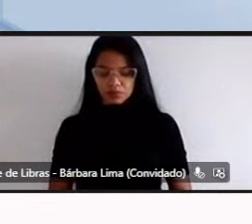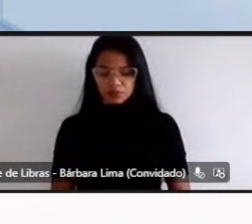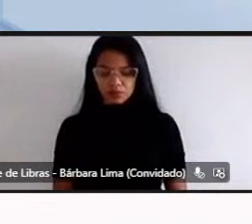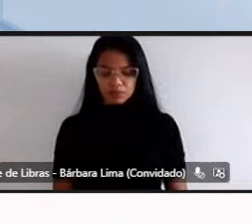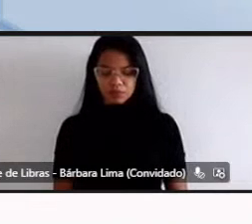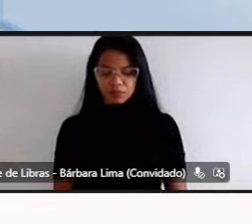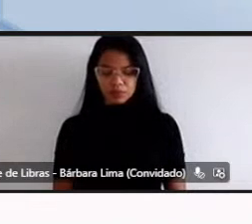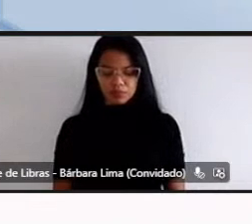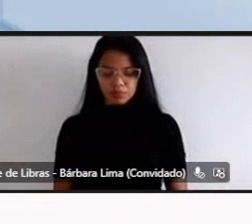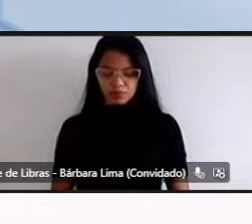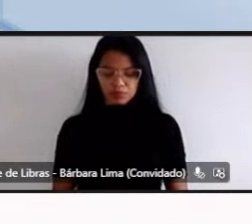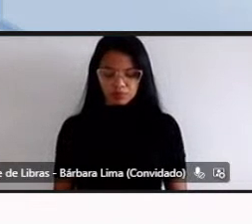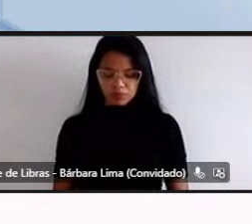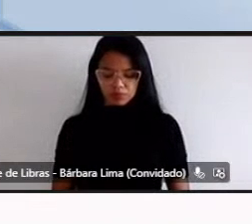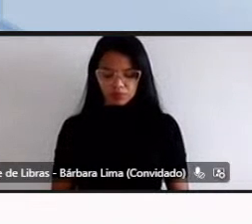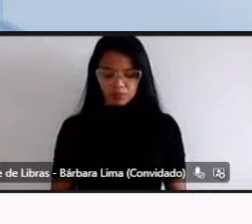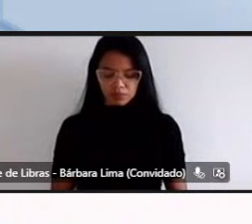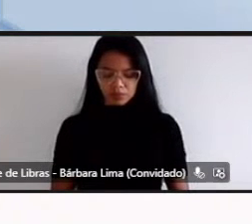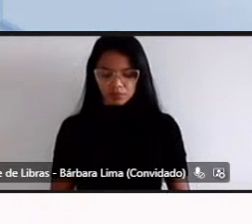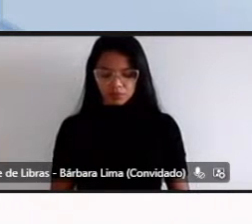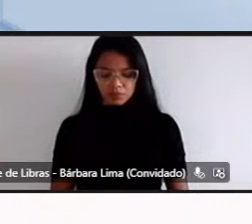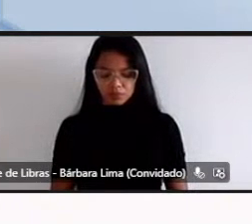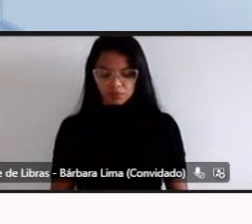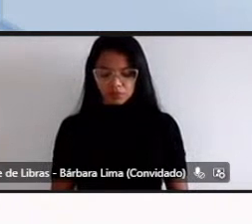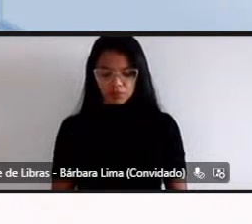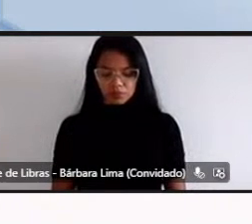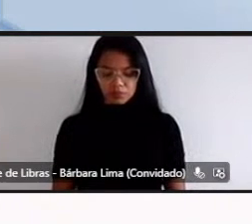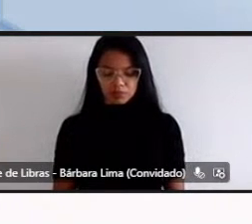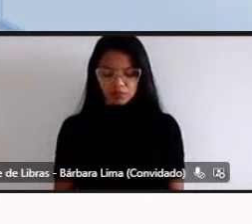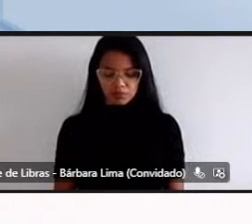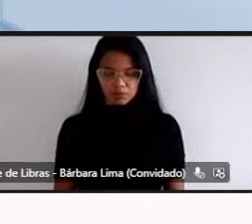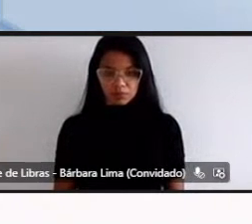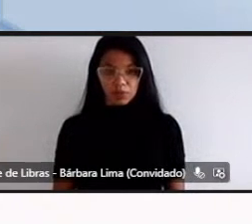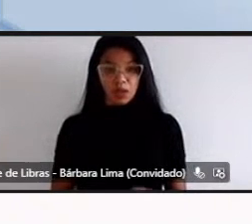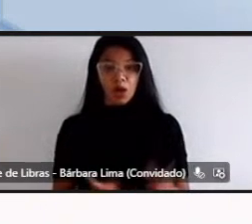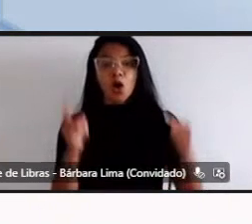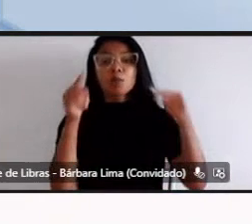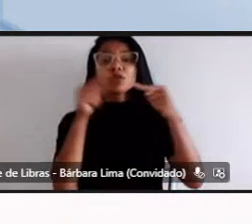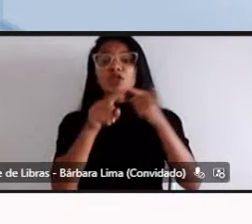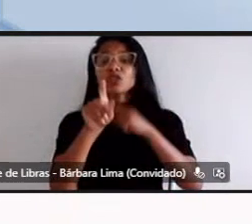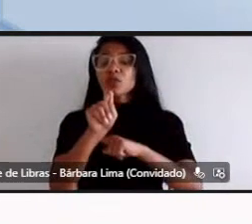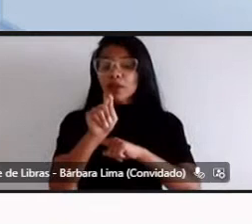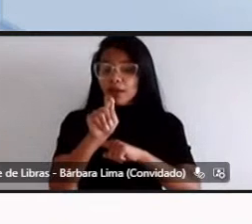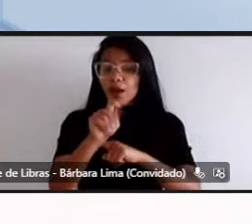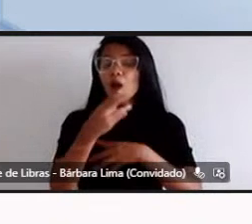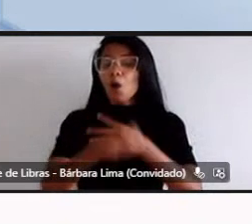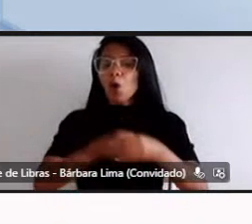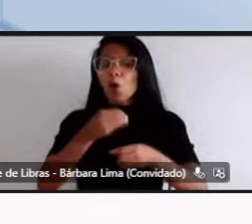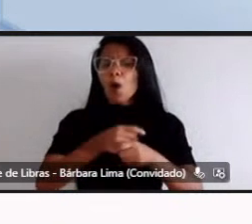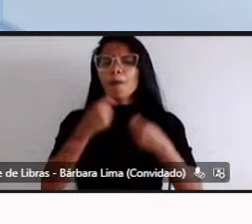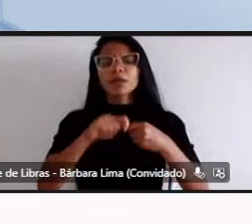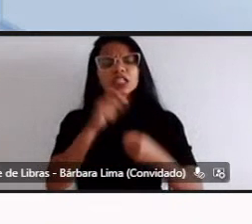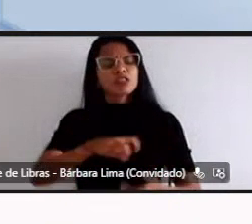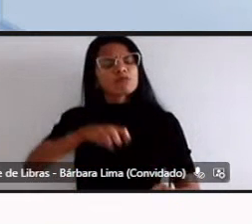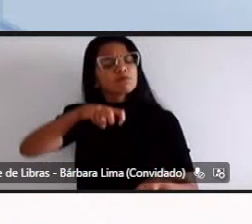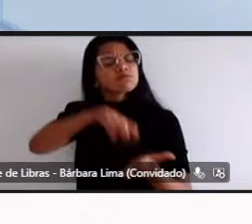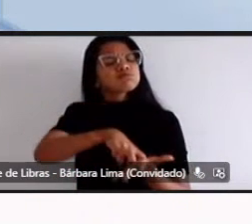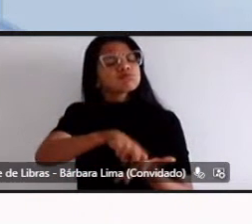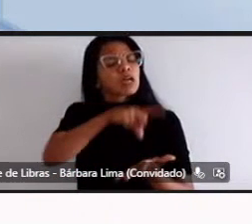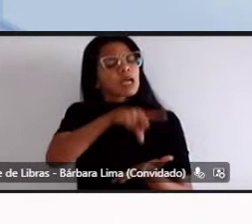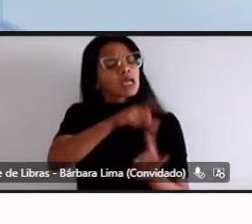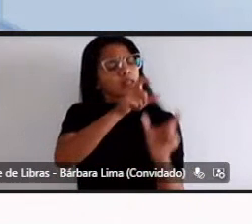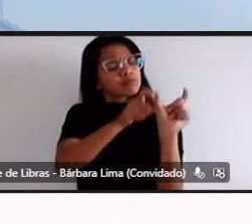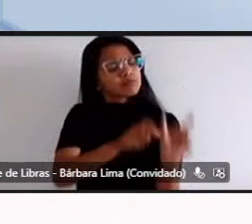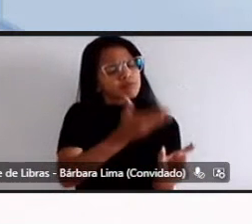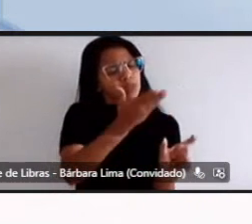appropriate punishment to correct their behavior. E o objetivo é condenar esse sujeito, e a corte determina qual é a condenação